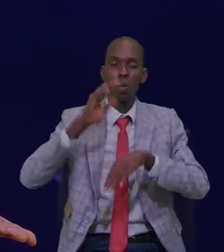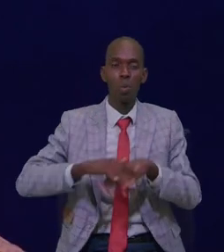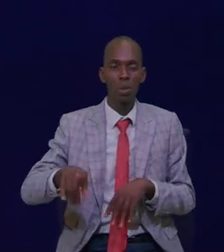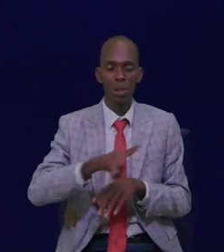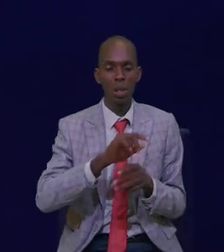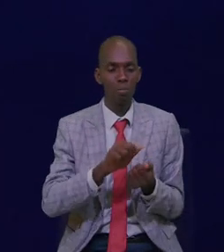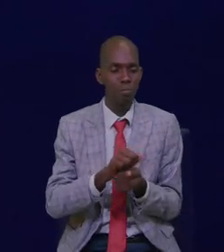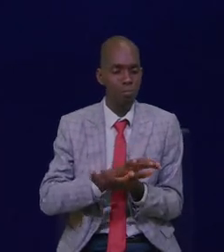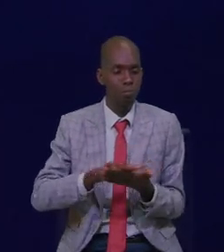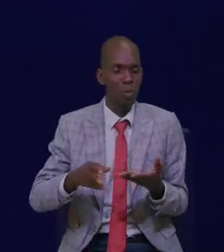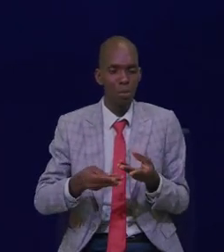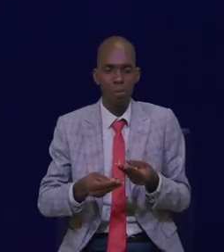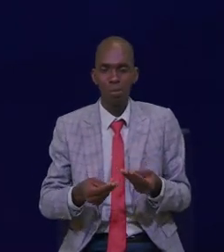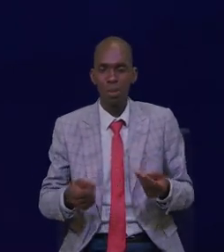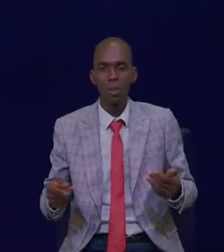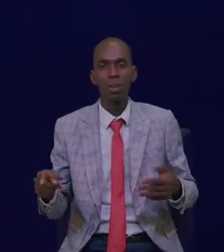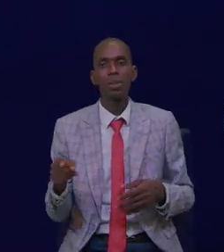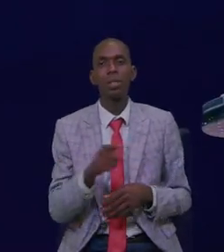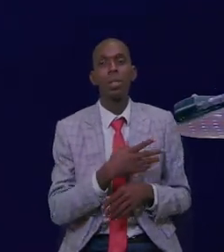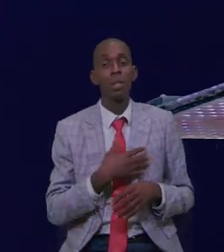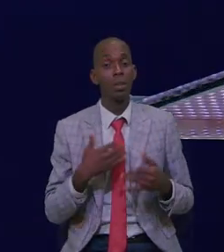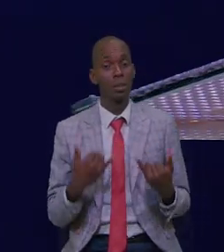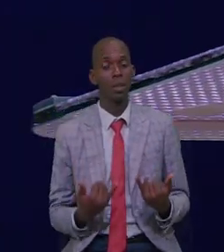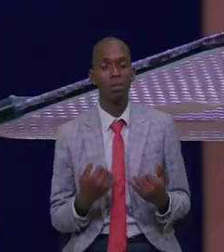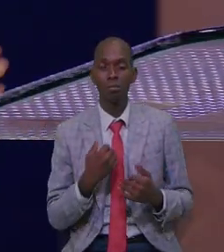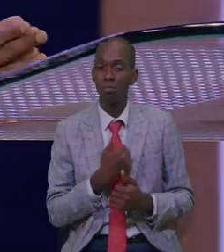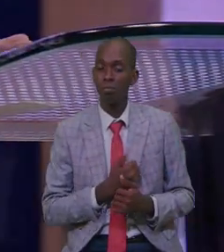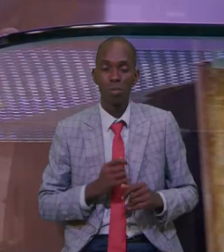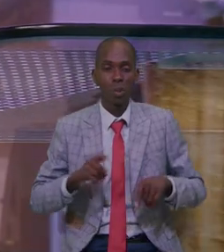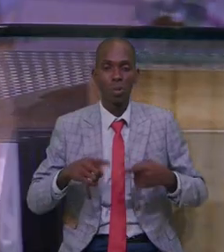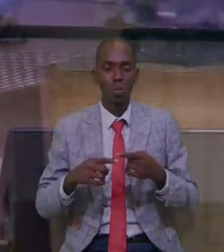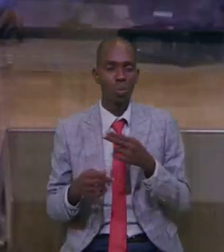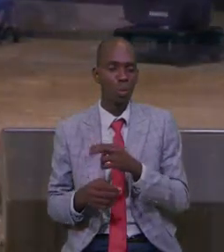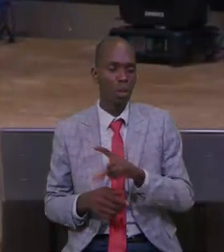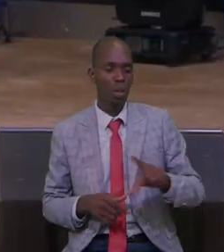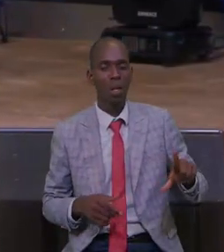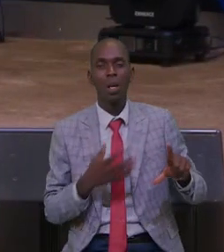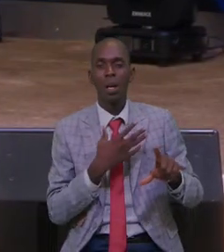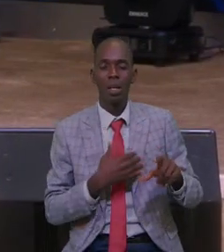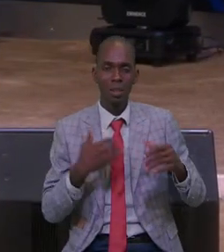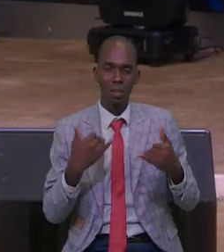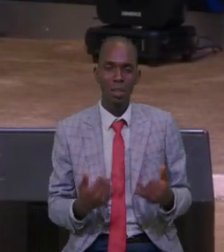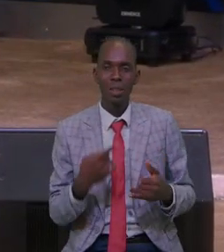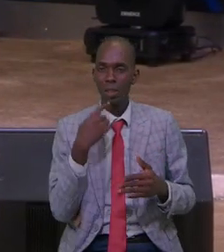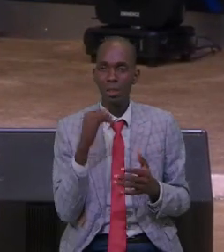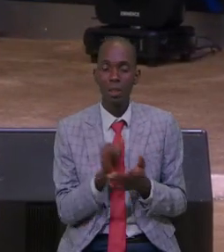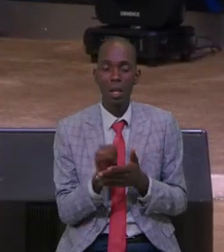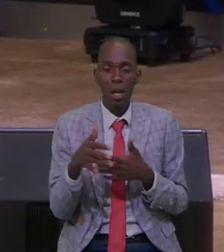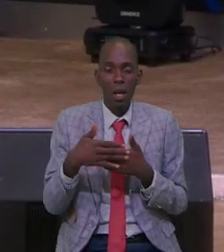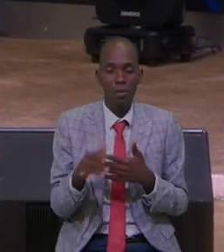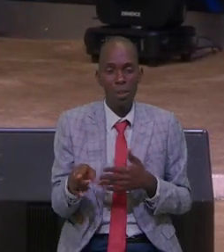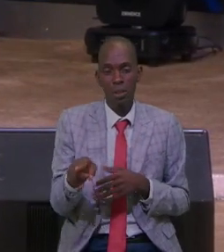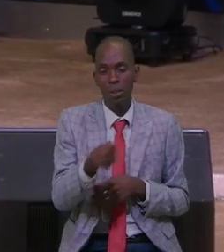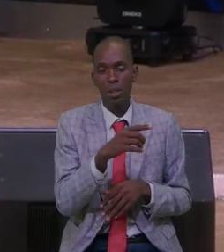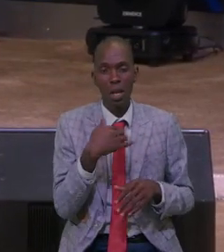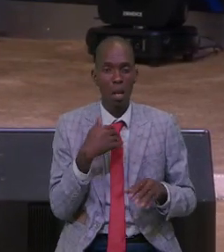the earth for them, and now they go to hell. And he tells us, after they've gone like